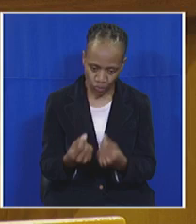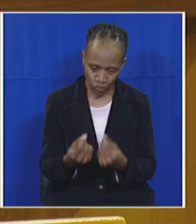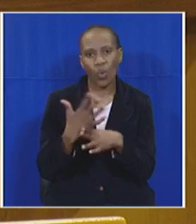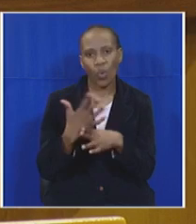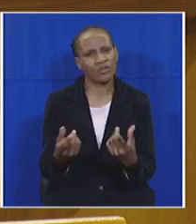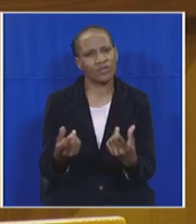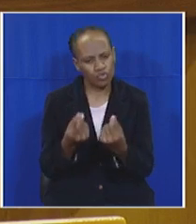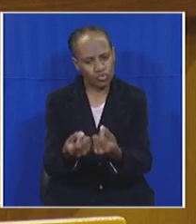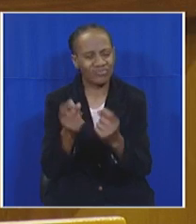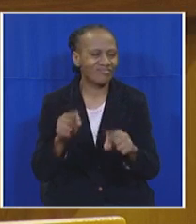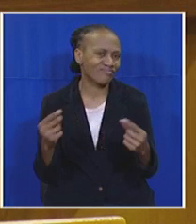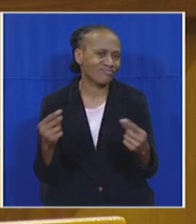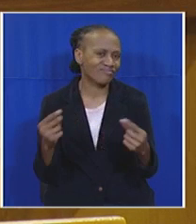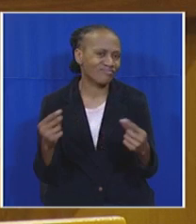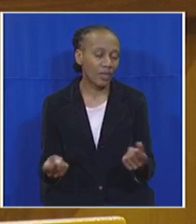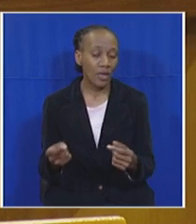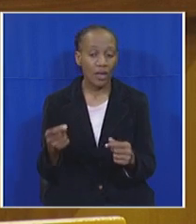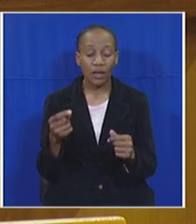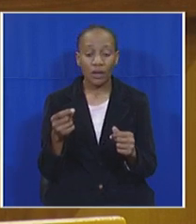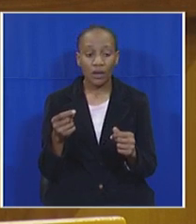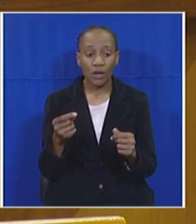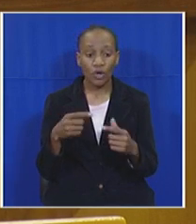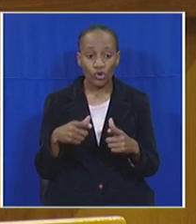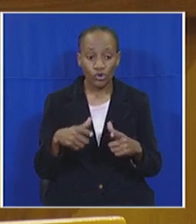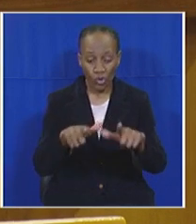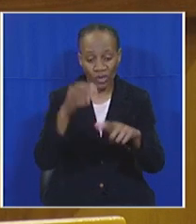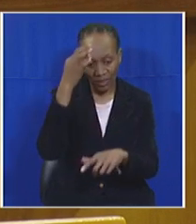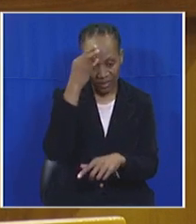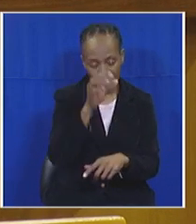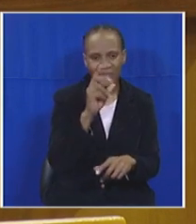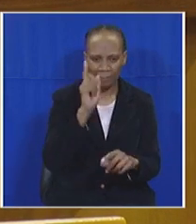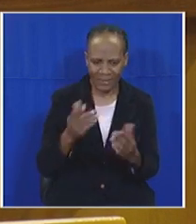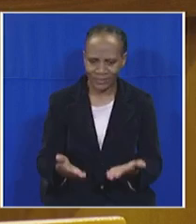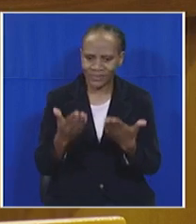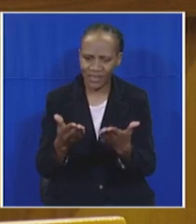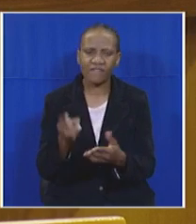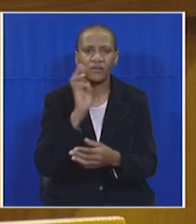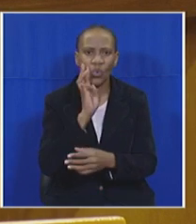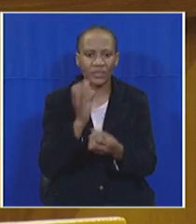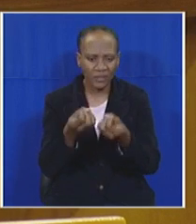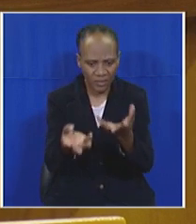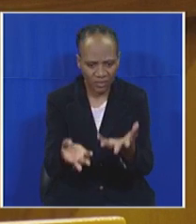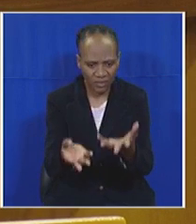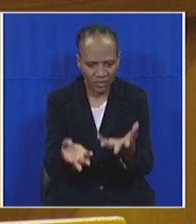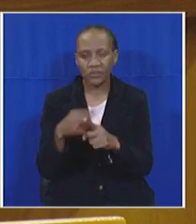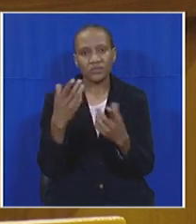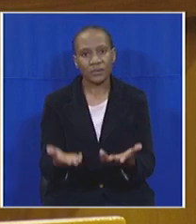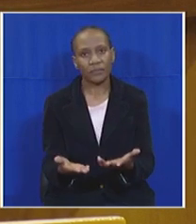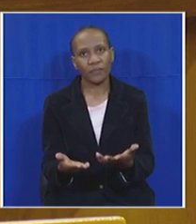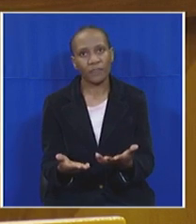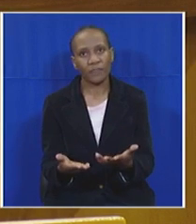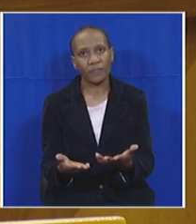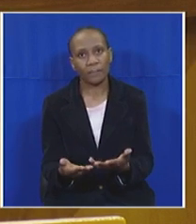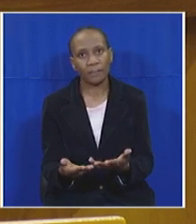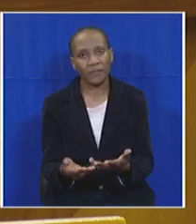performing. Local authorities have important powers to deliver water services, for example, but not